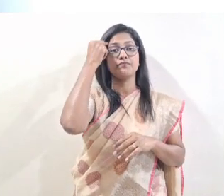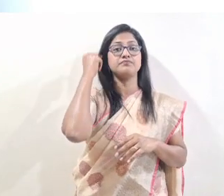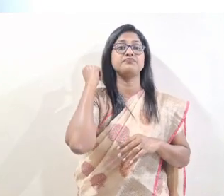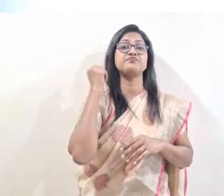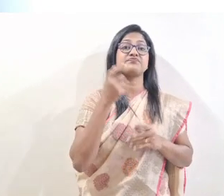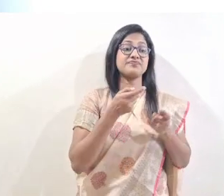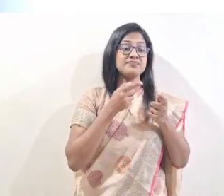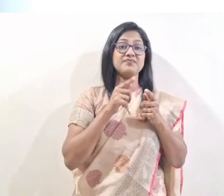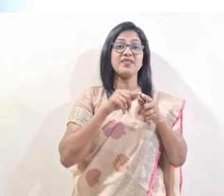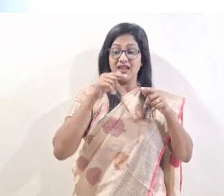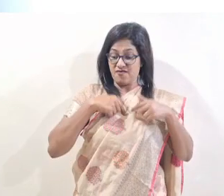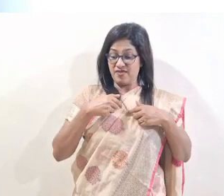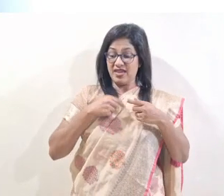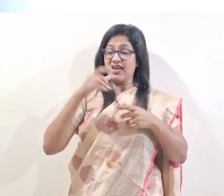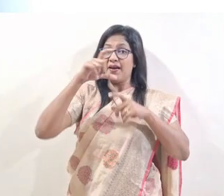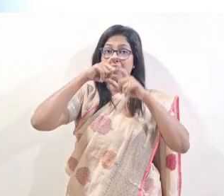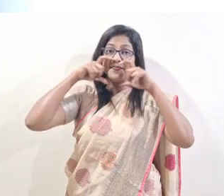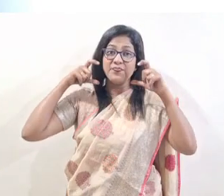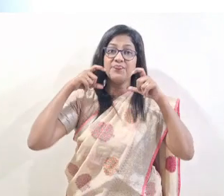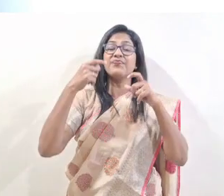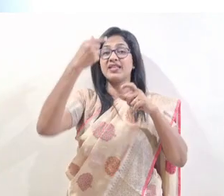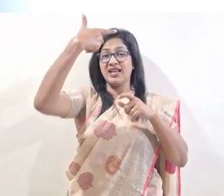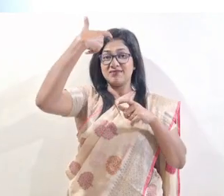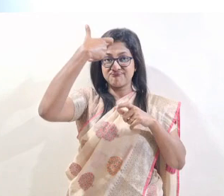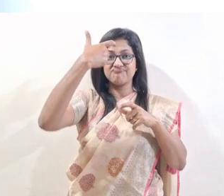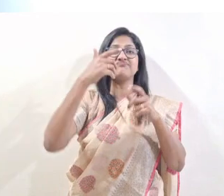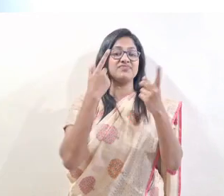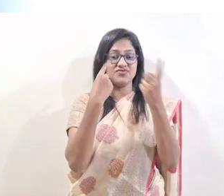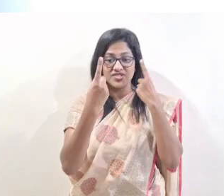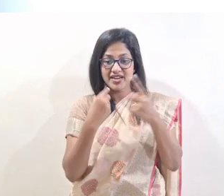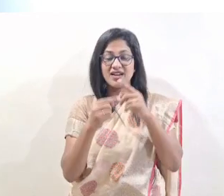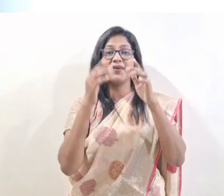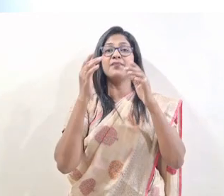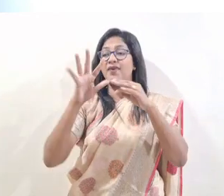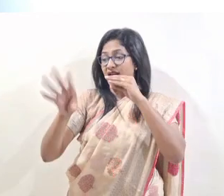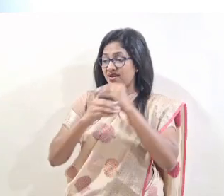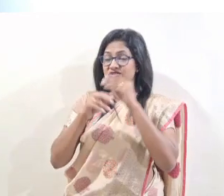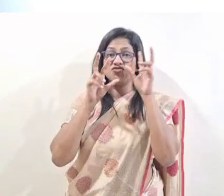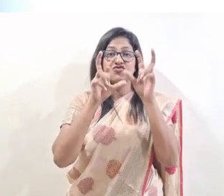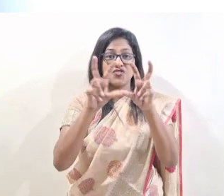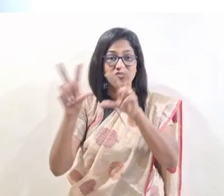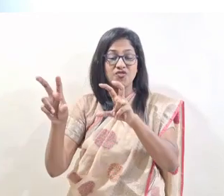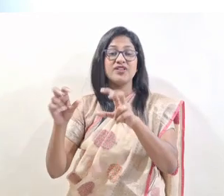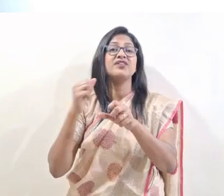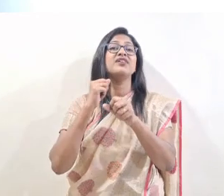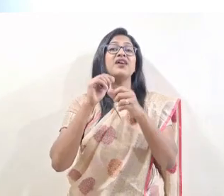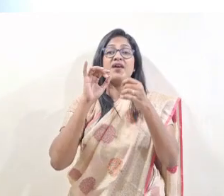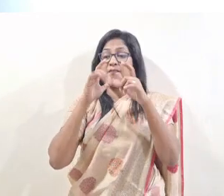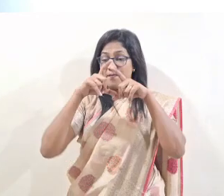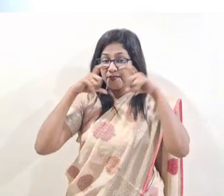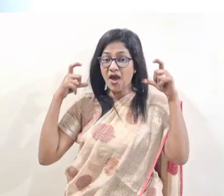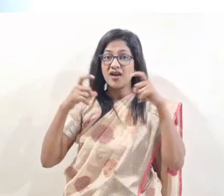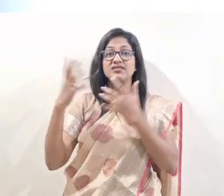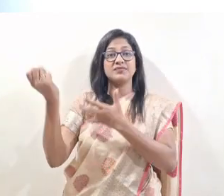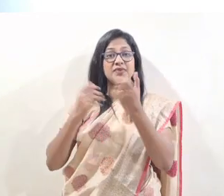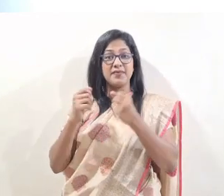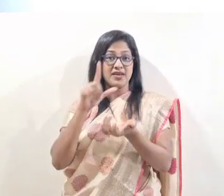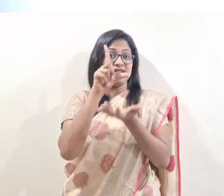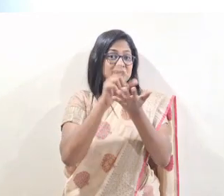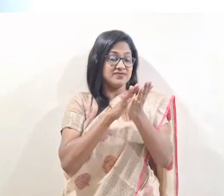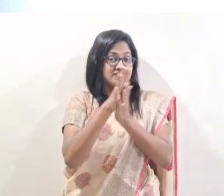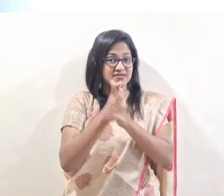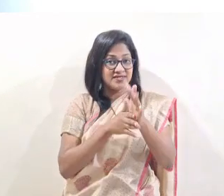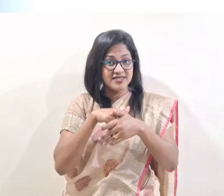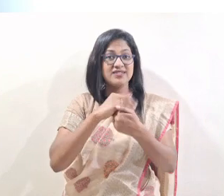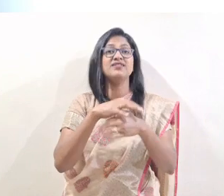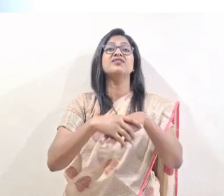here to spend so much extra for the thermal screening, additional security. QRTs have been put in place, masks, then